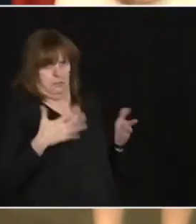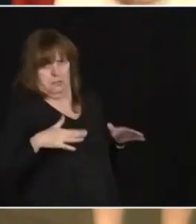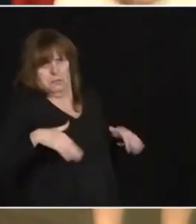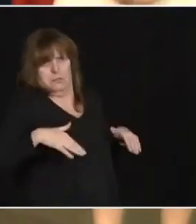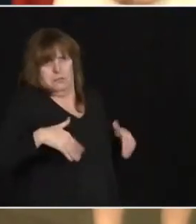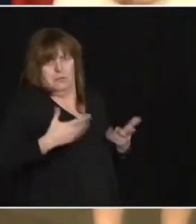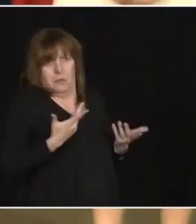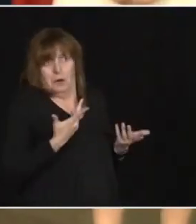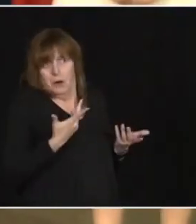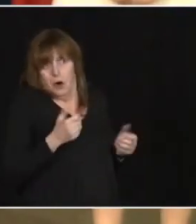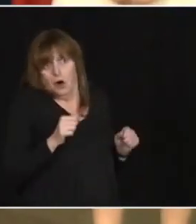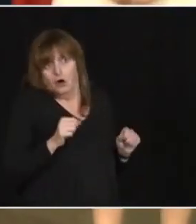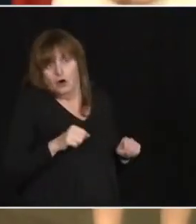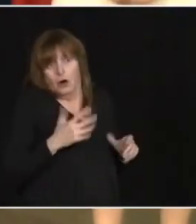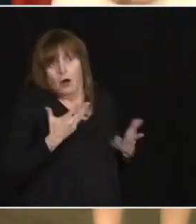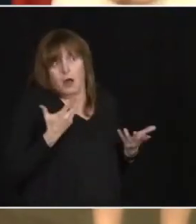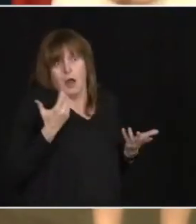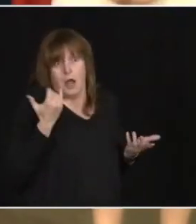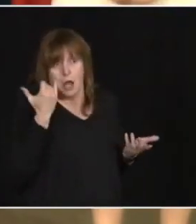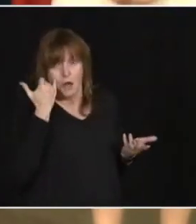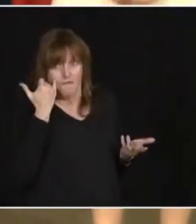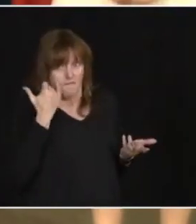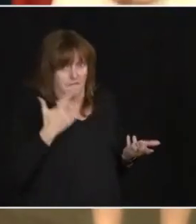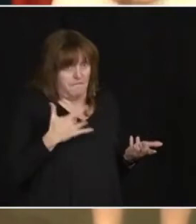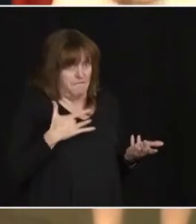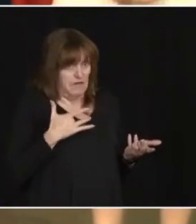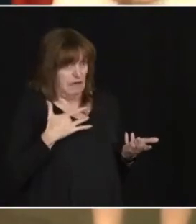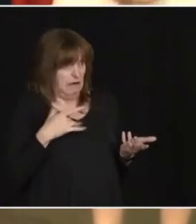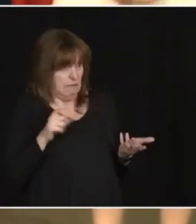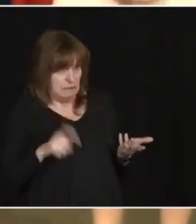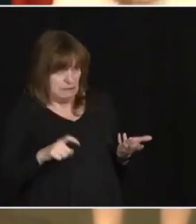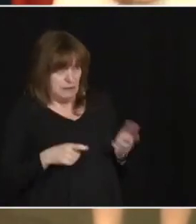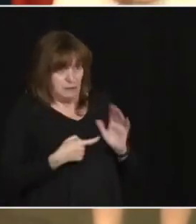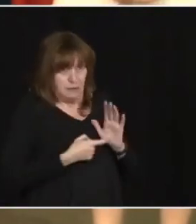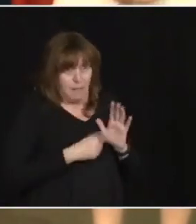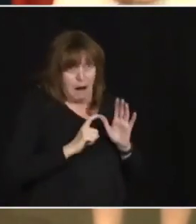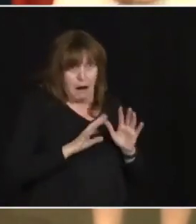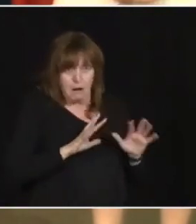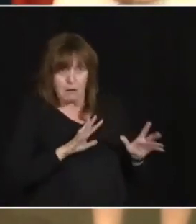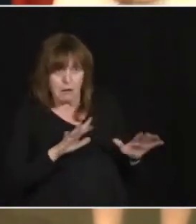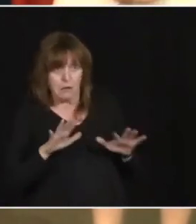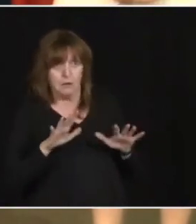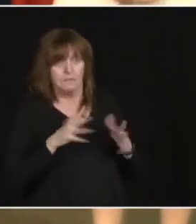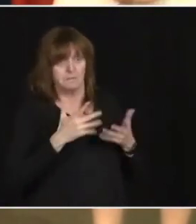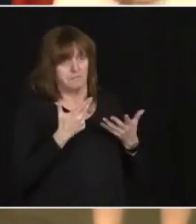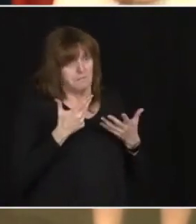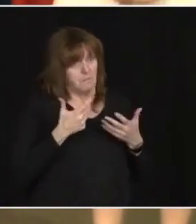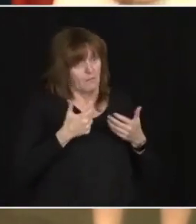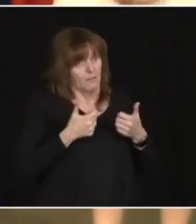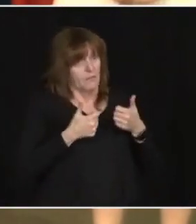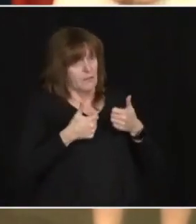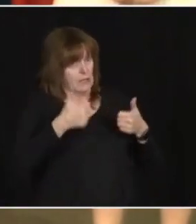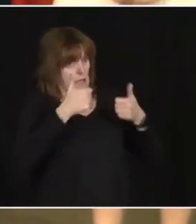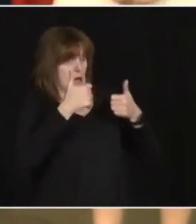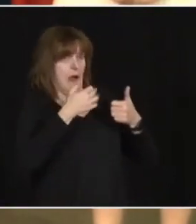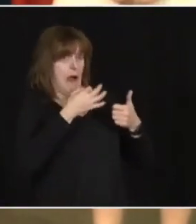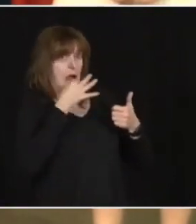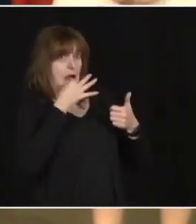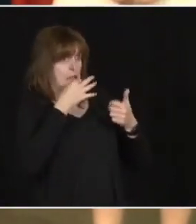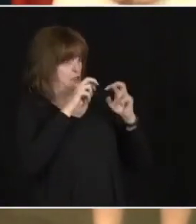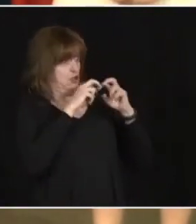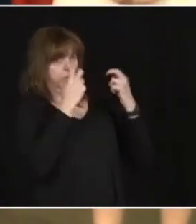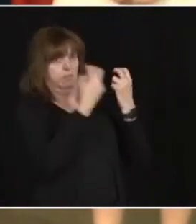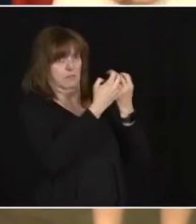won't hesitate if we feel that's a requirement from the command table that they need their support. They'll be